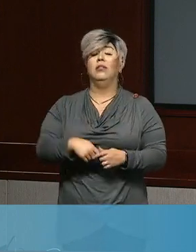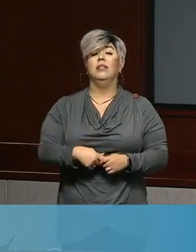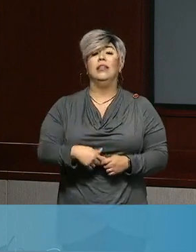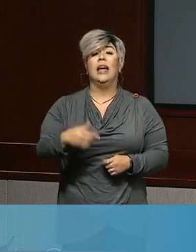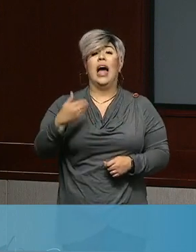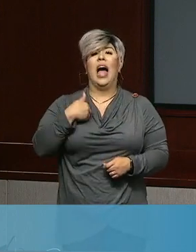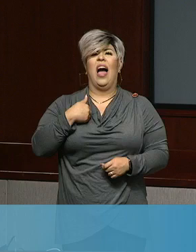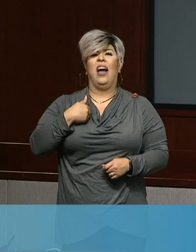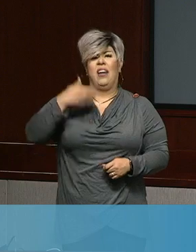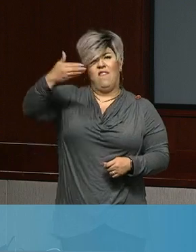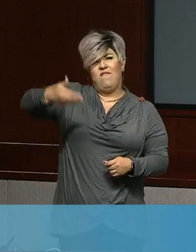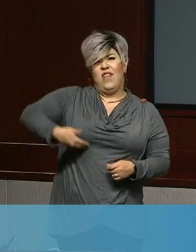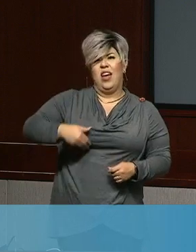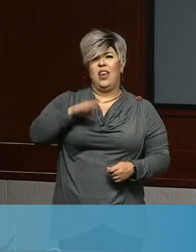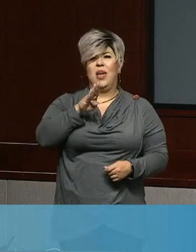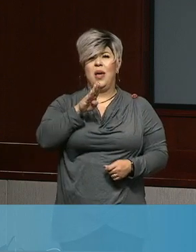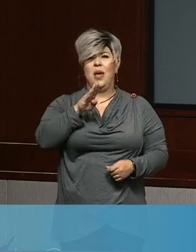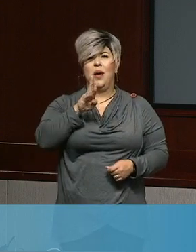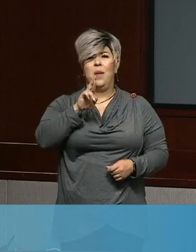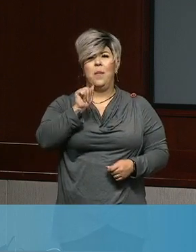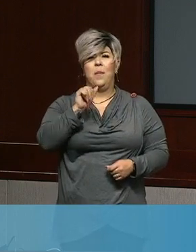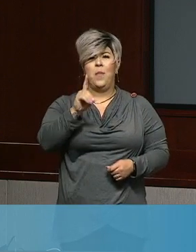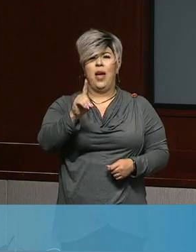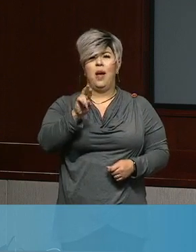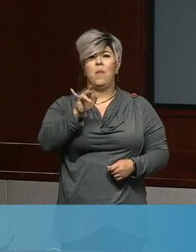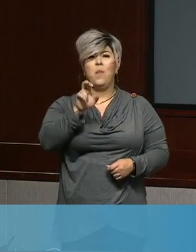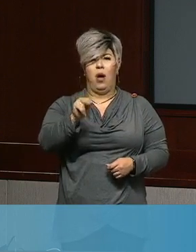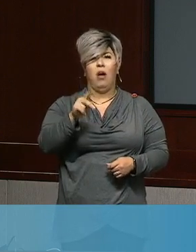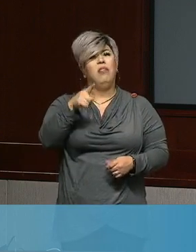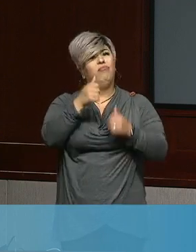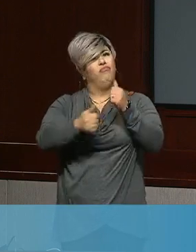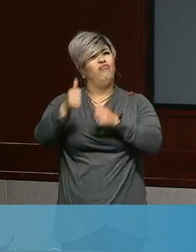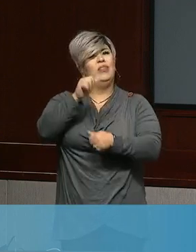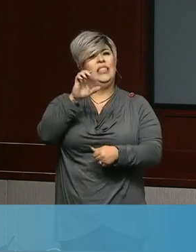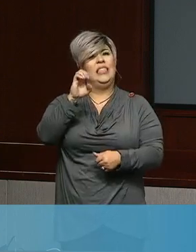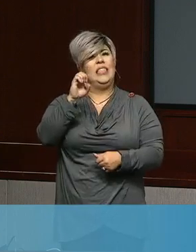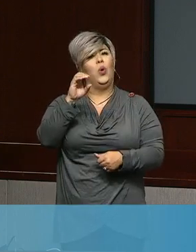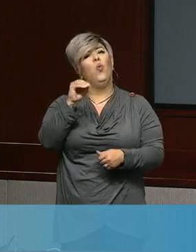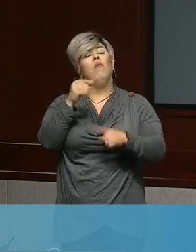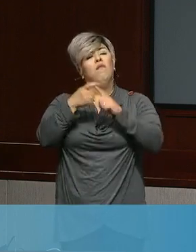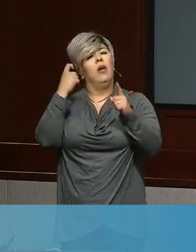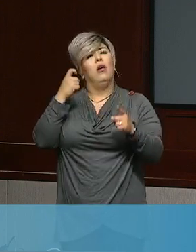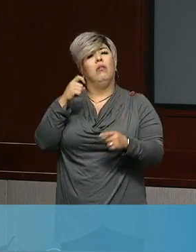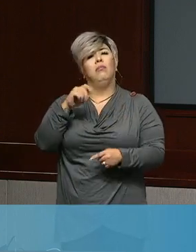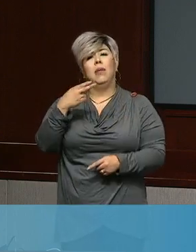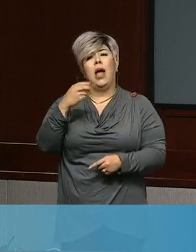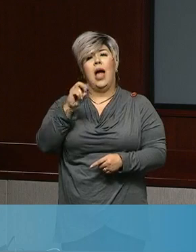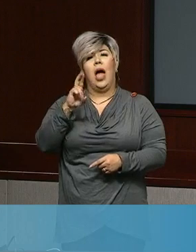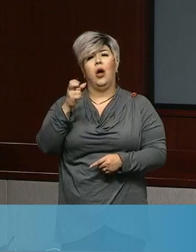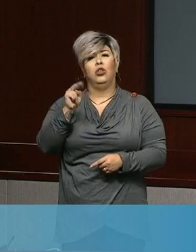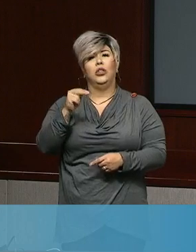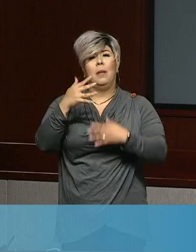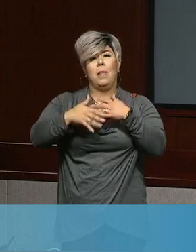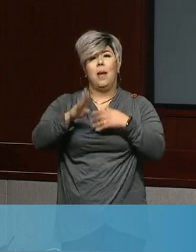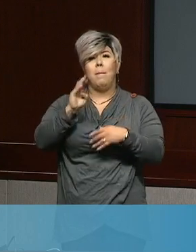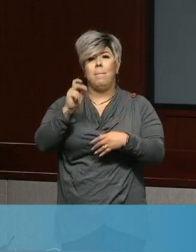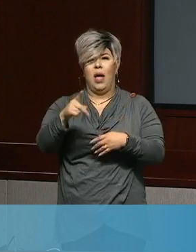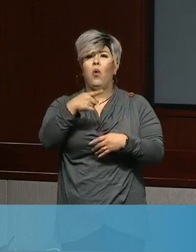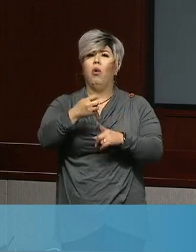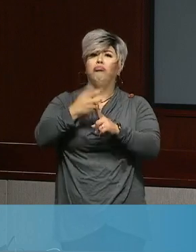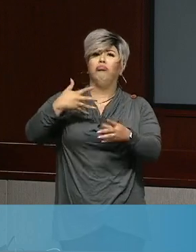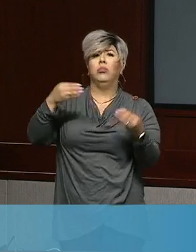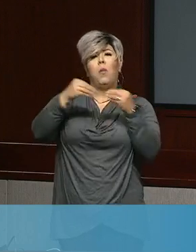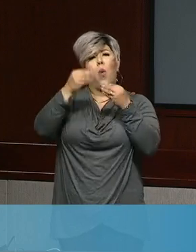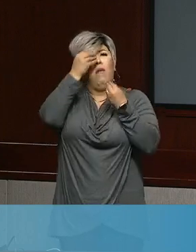Brad Bryan, our CEO of the Houchin Community Blood Bank, to join us to talk a little bit about this very important